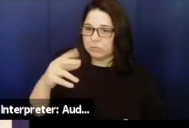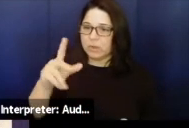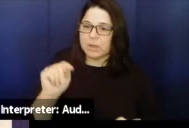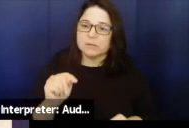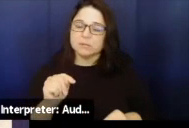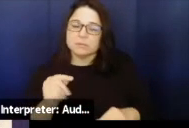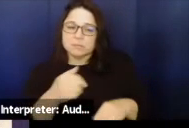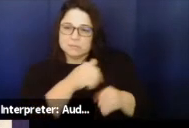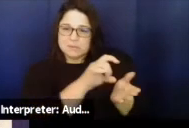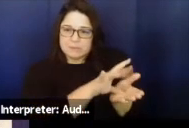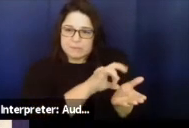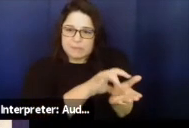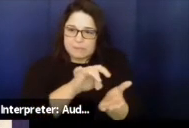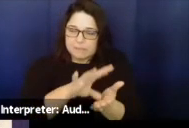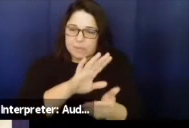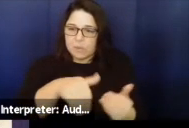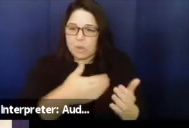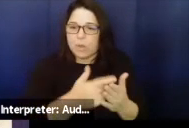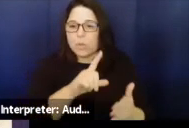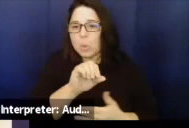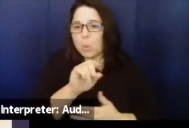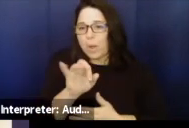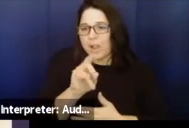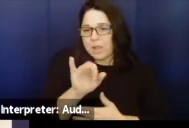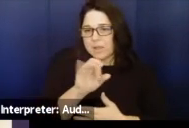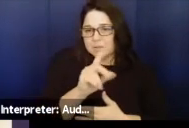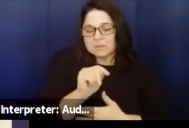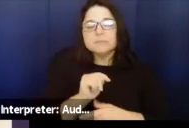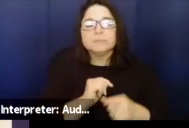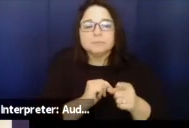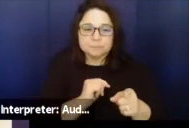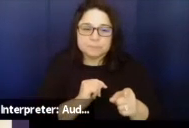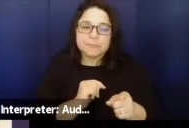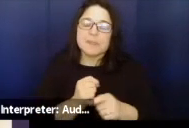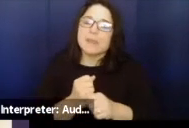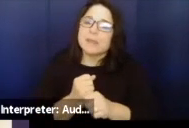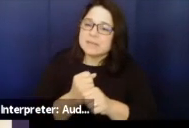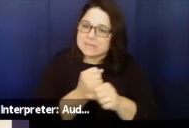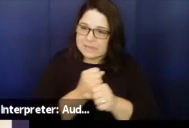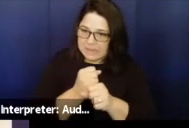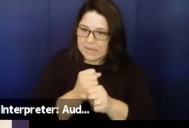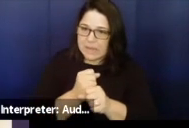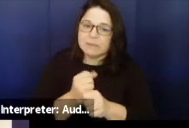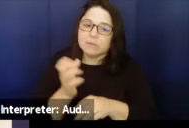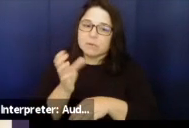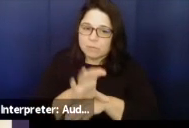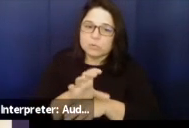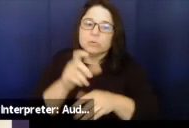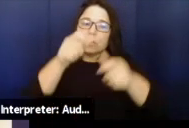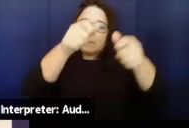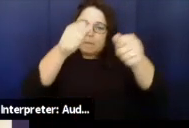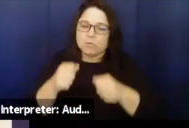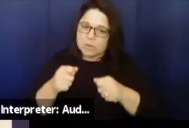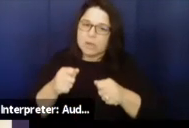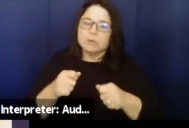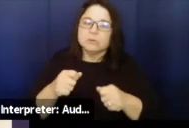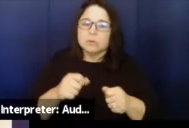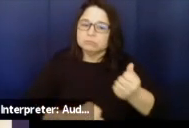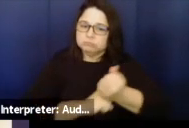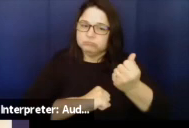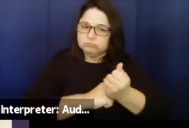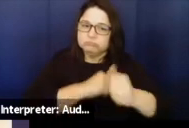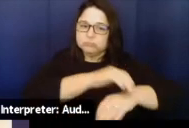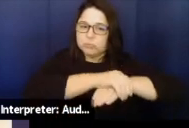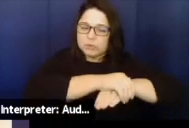In this French illustration, slaves have been tasked with pulling down a monument to Great Britain, while bystanders depicted in